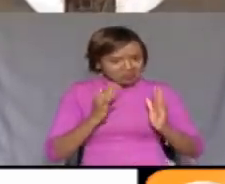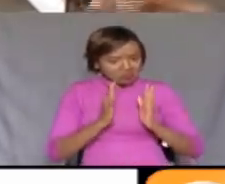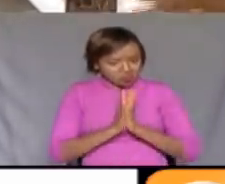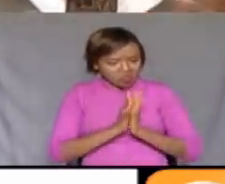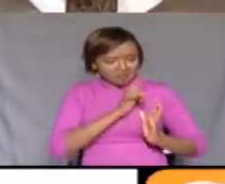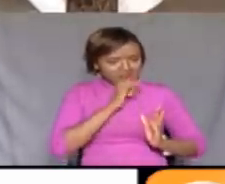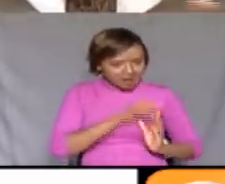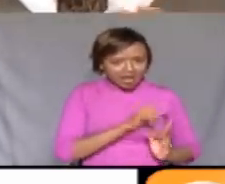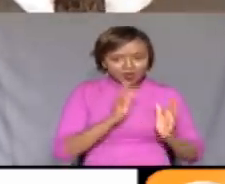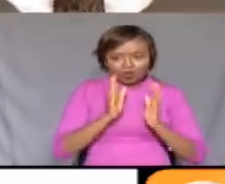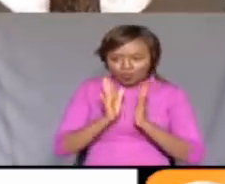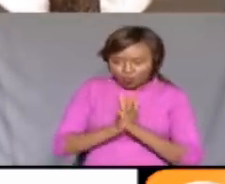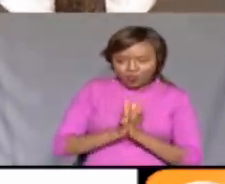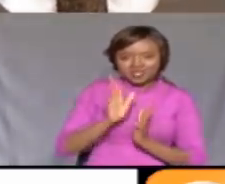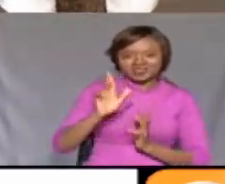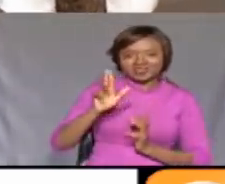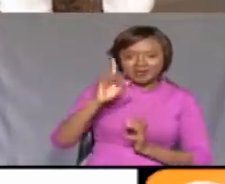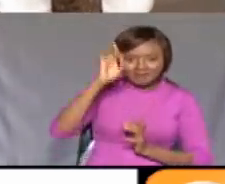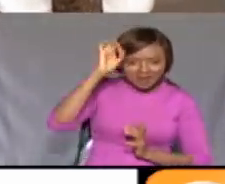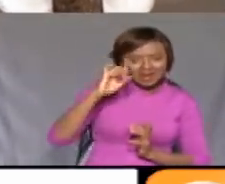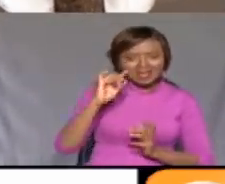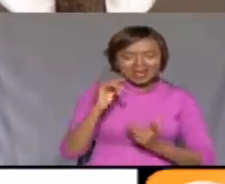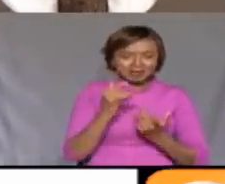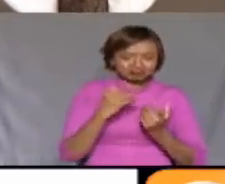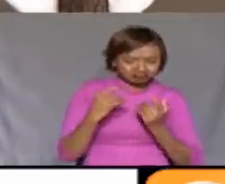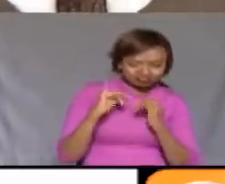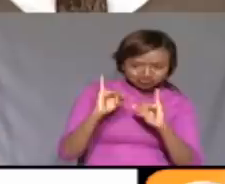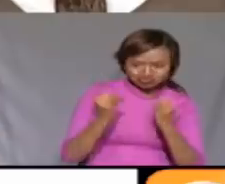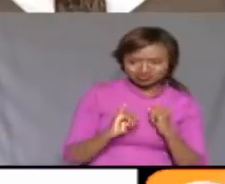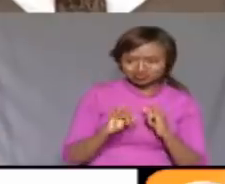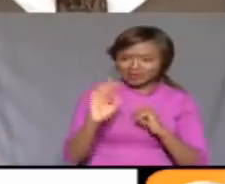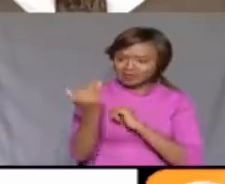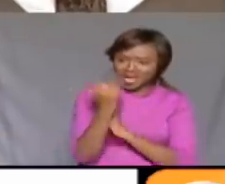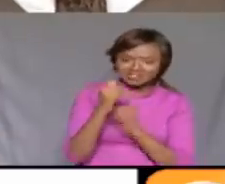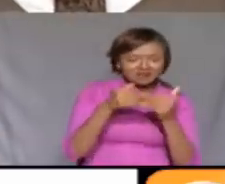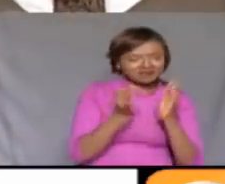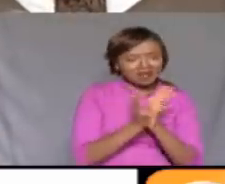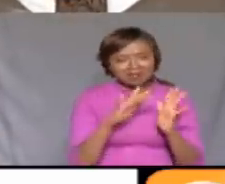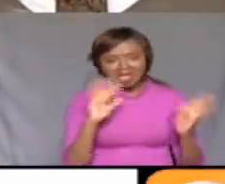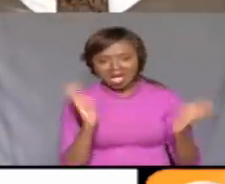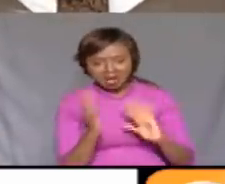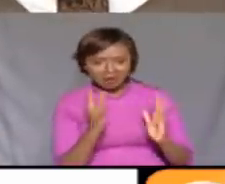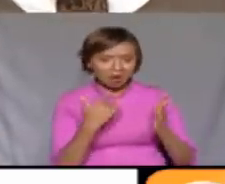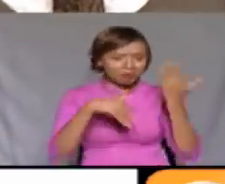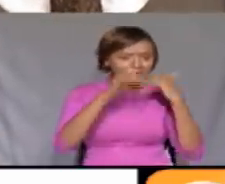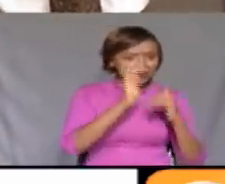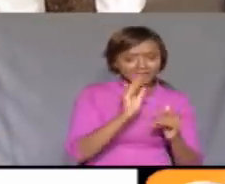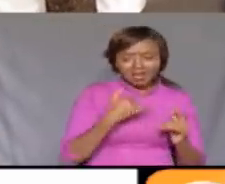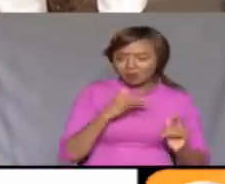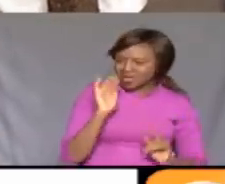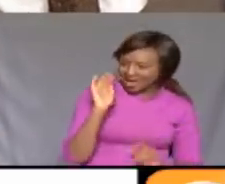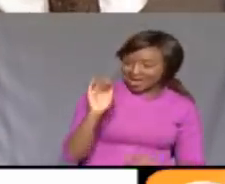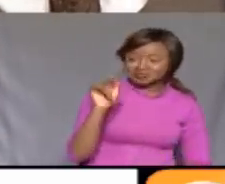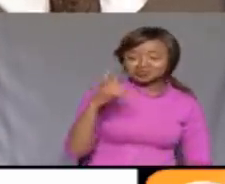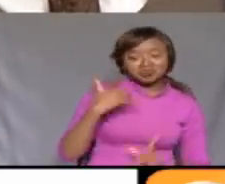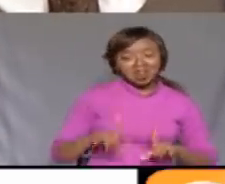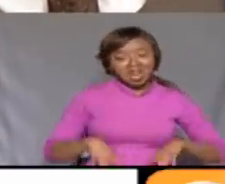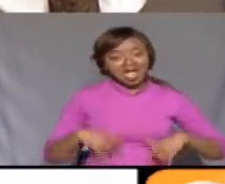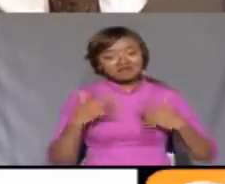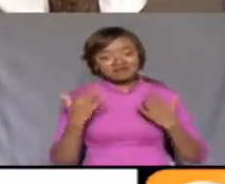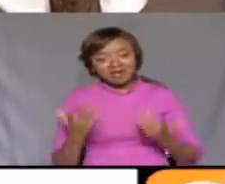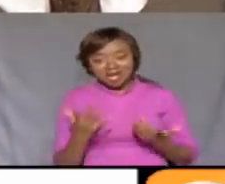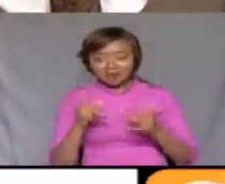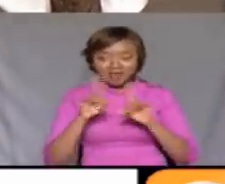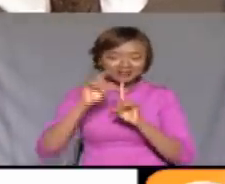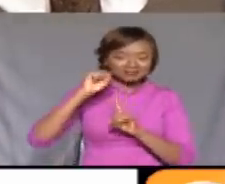He asked Barasa and I about our families and our careers, And we asked him about his life and South